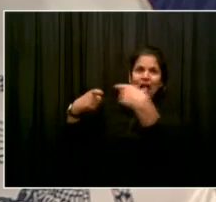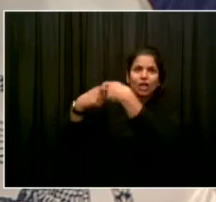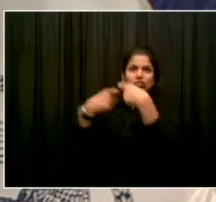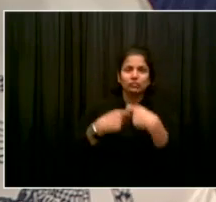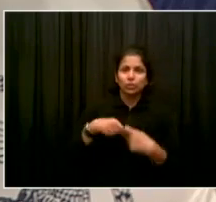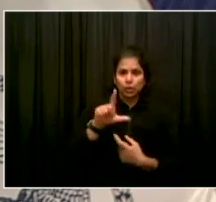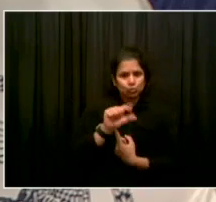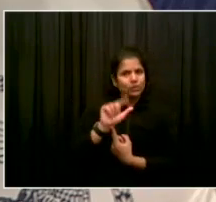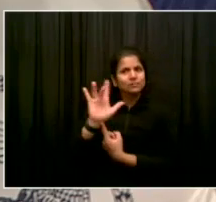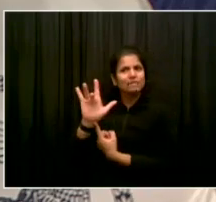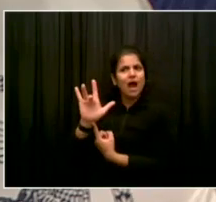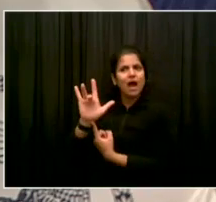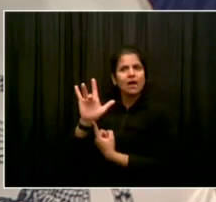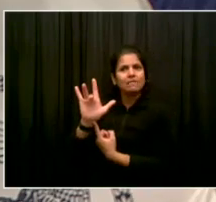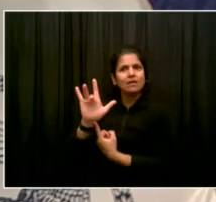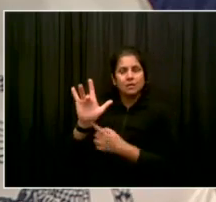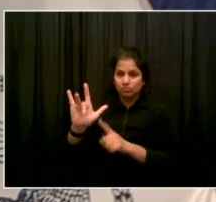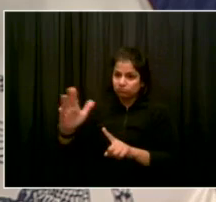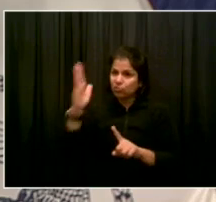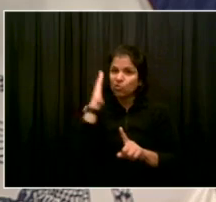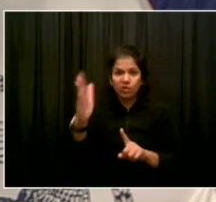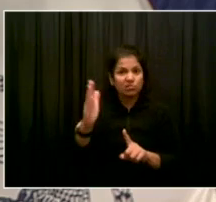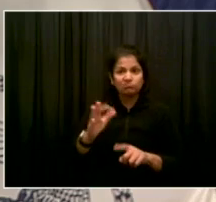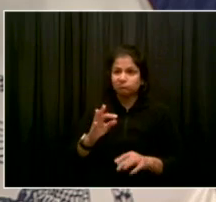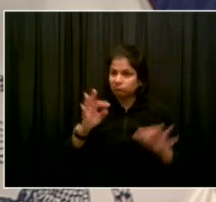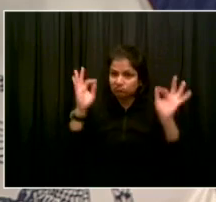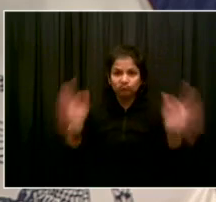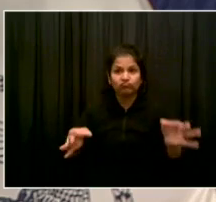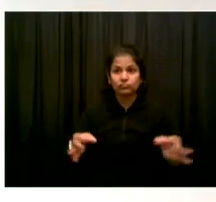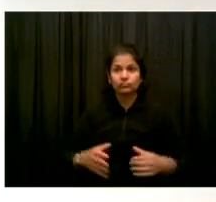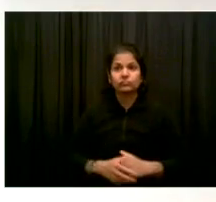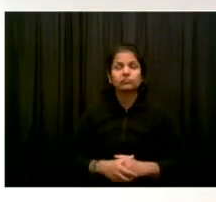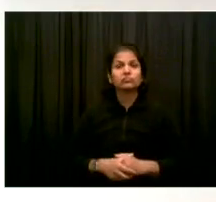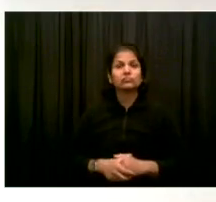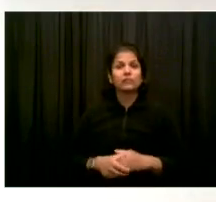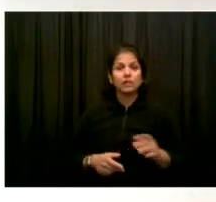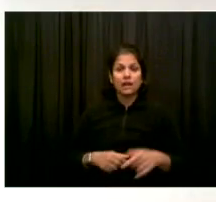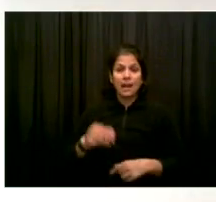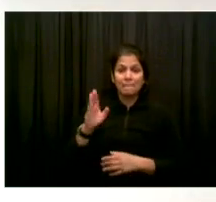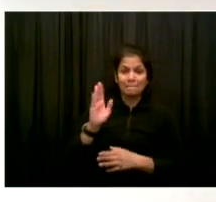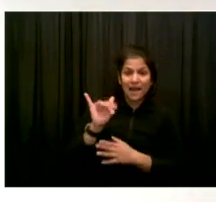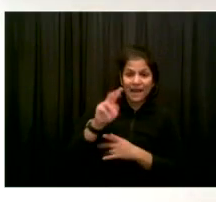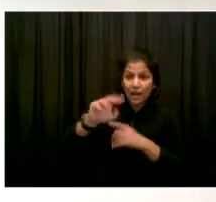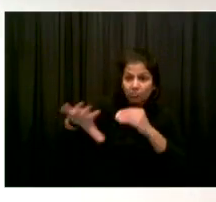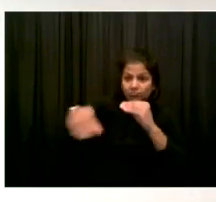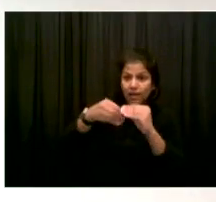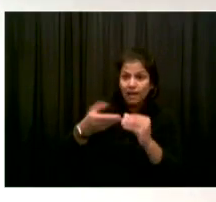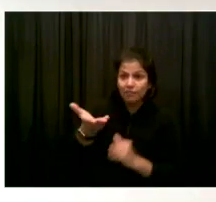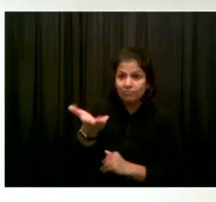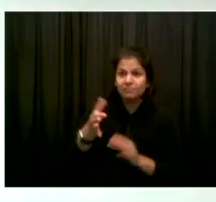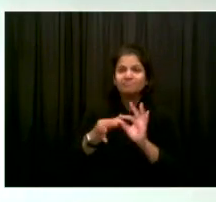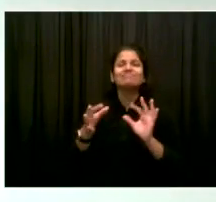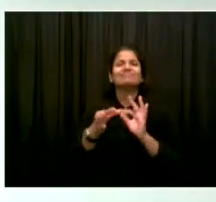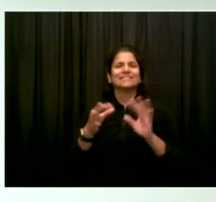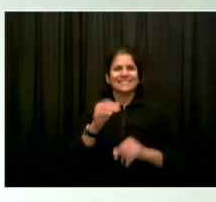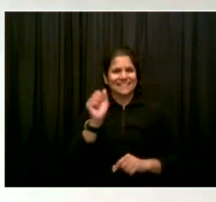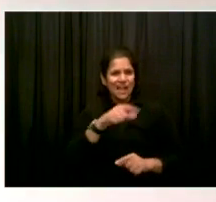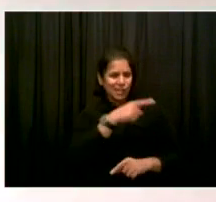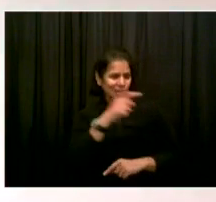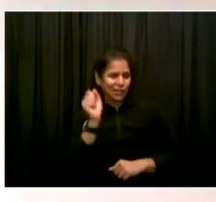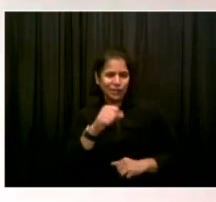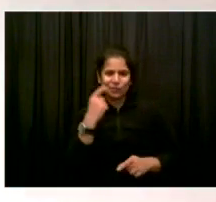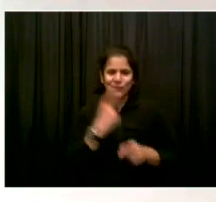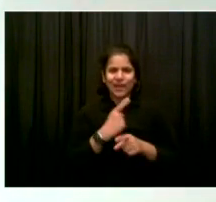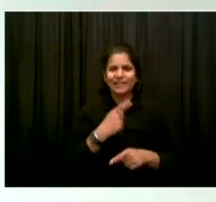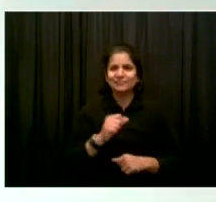That's exactly right, Mr. Mayor, and good morning. So because of our commitment to purchase clean electricity